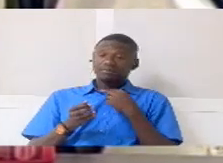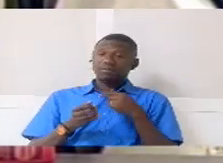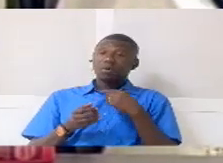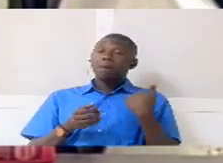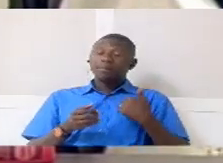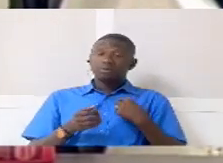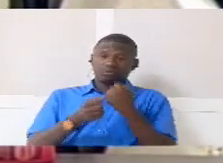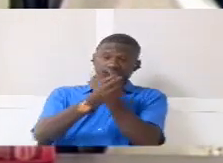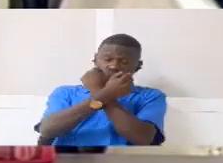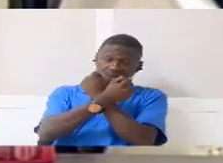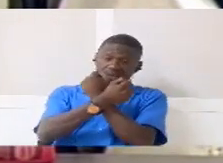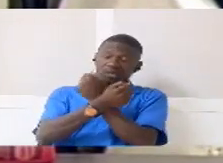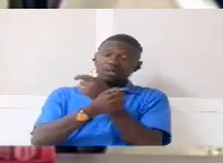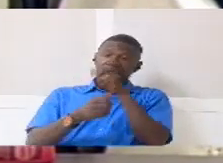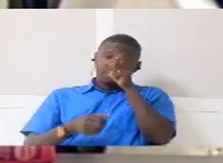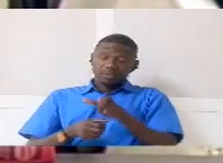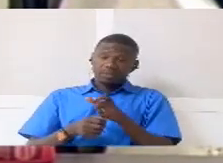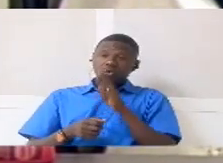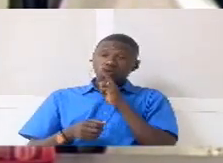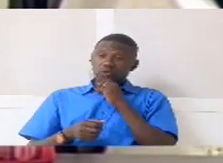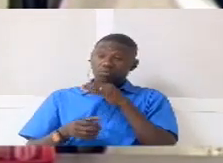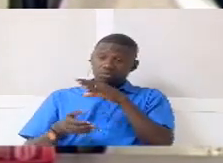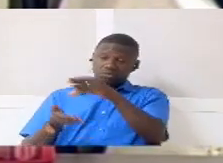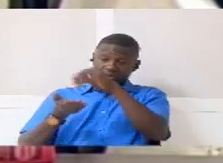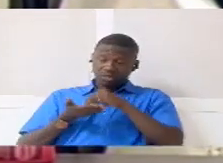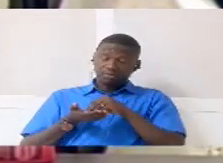who has come to collect him or her, the inmate's name,